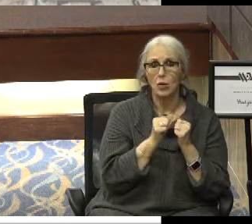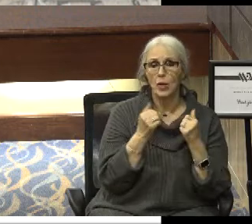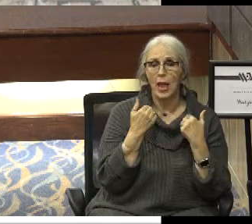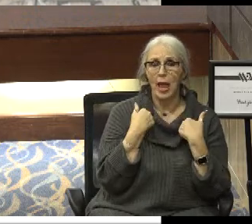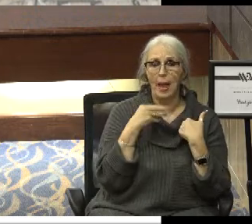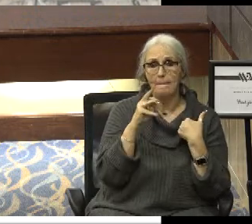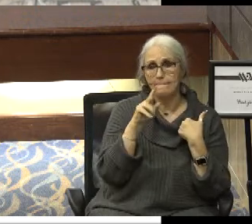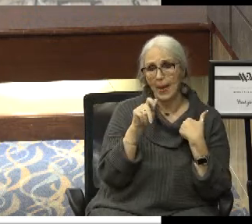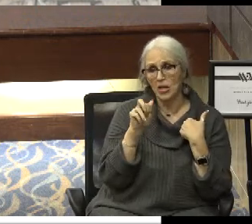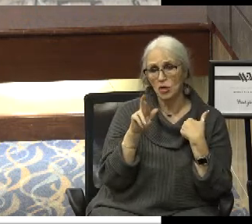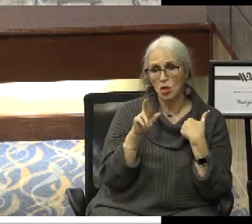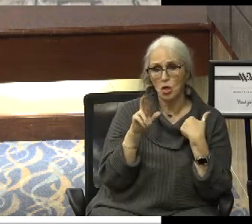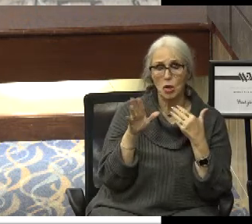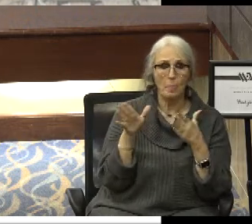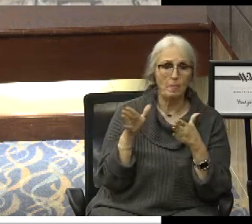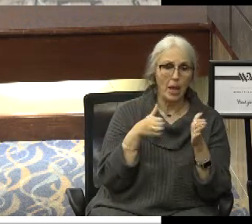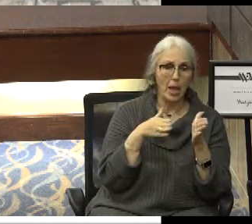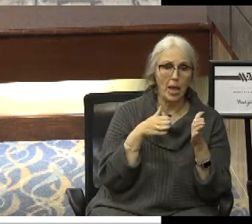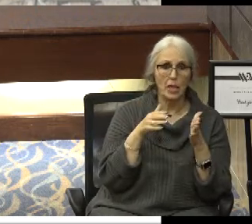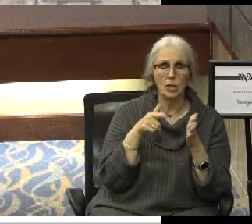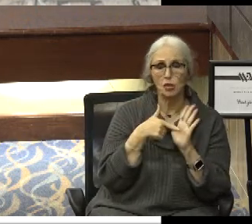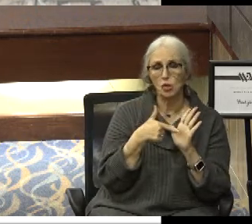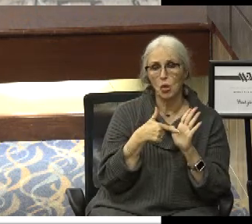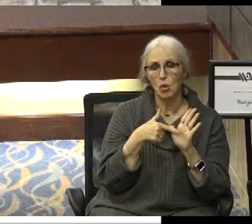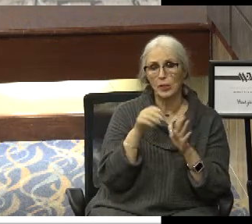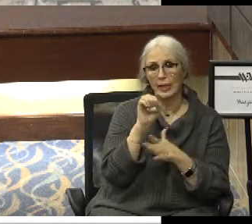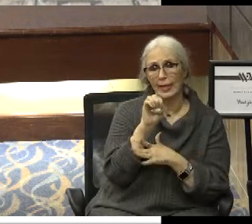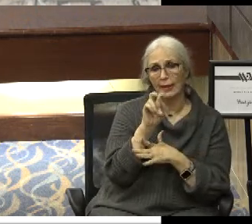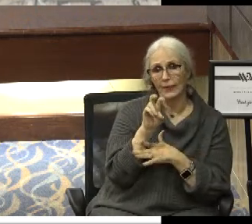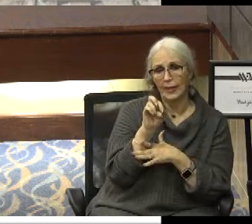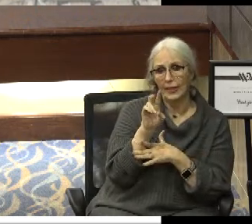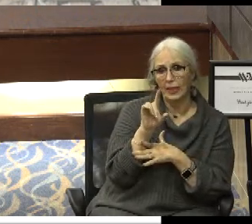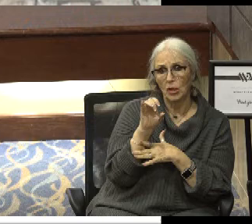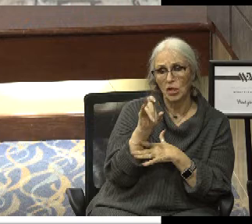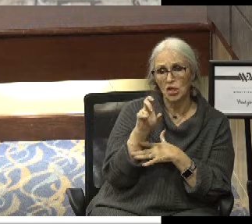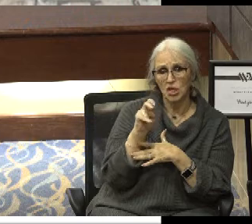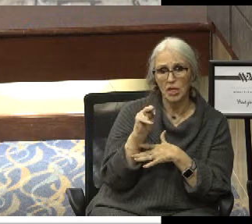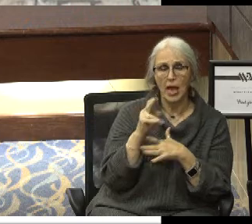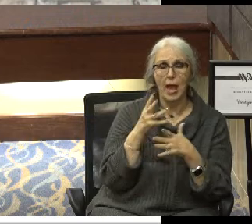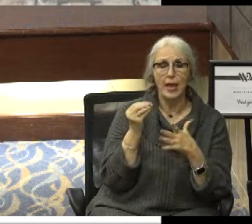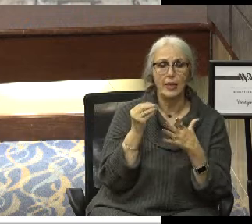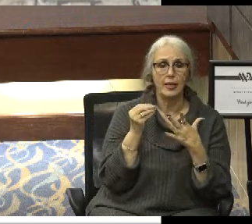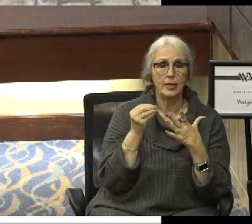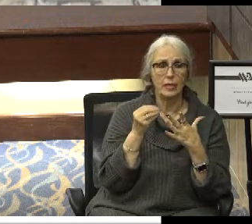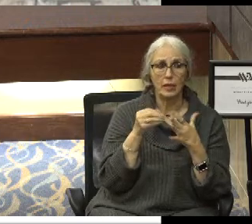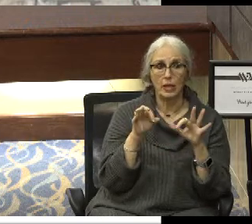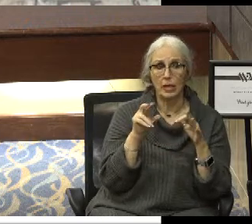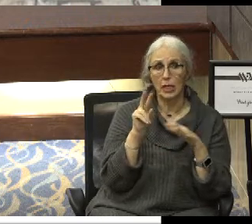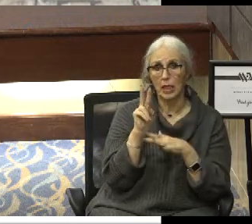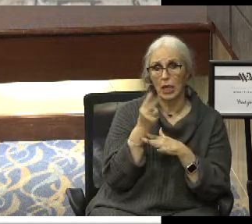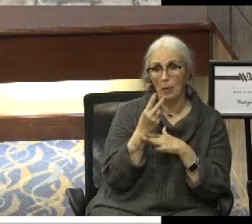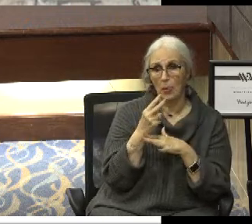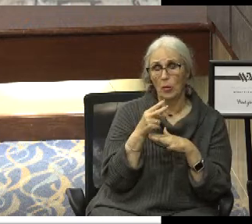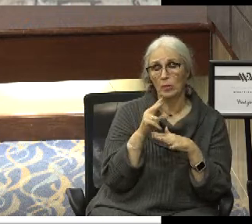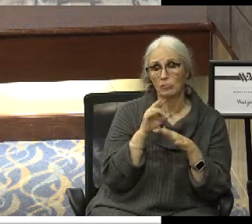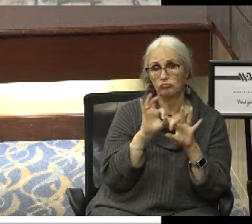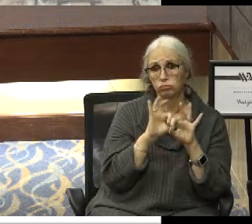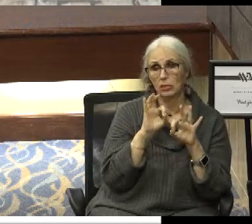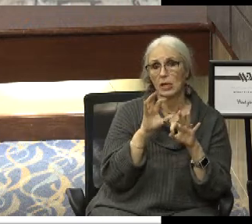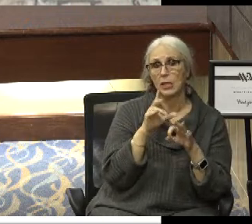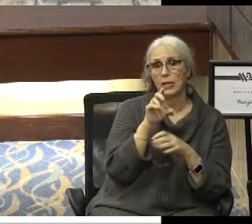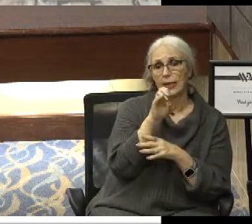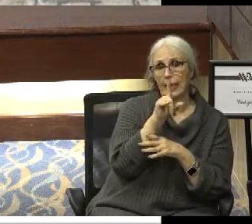master plan that shows that evolution. And it's based on a couple key elements. One is to take clay